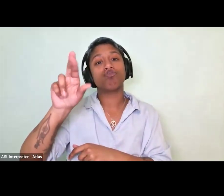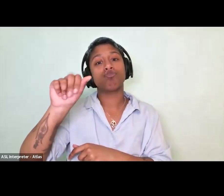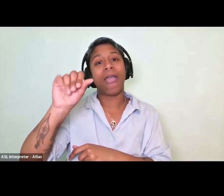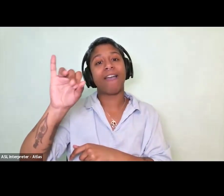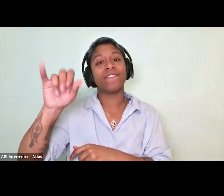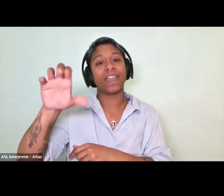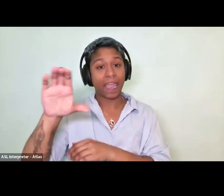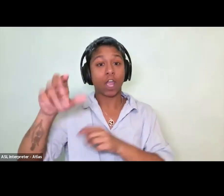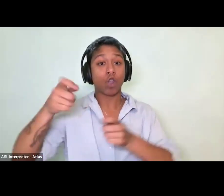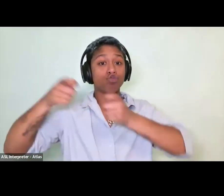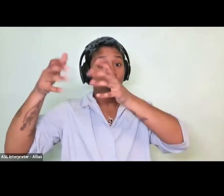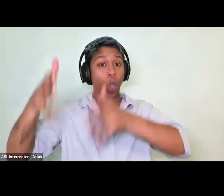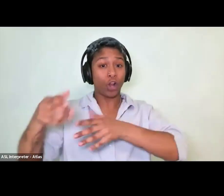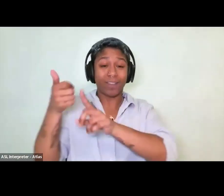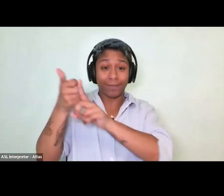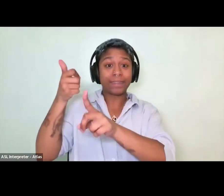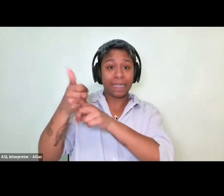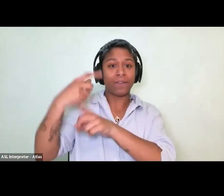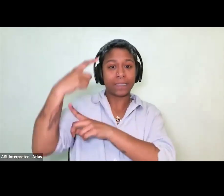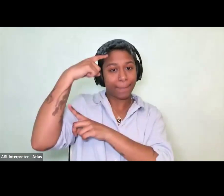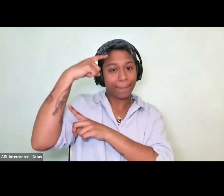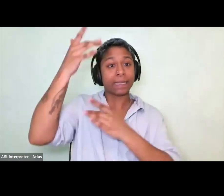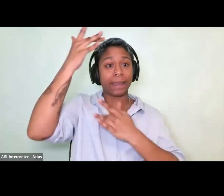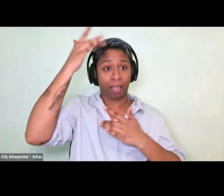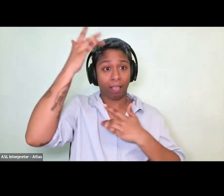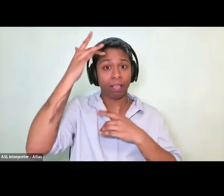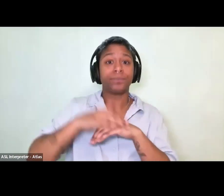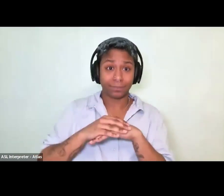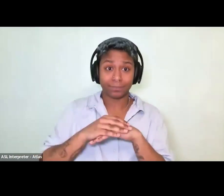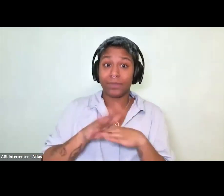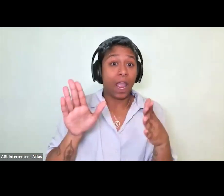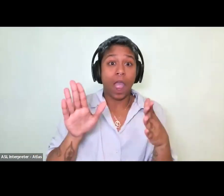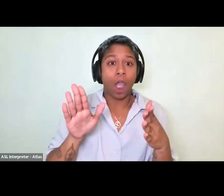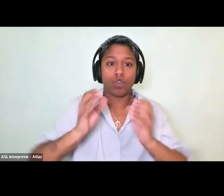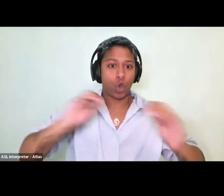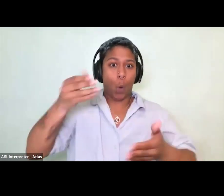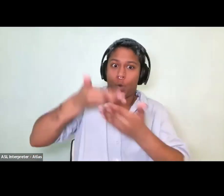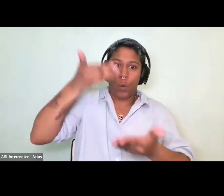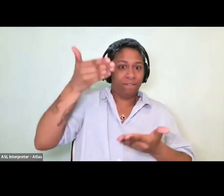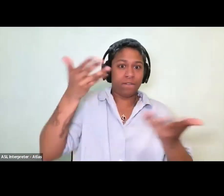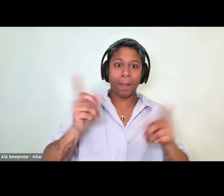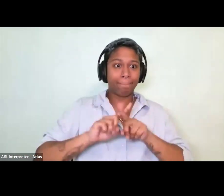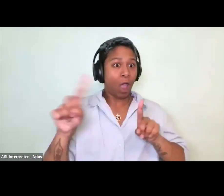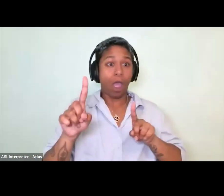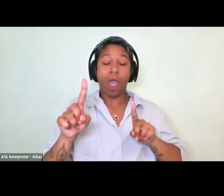that was made for whatever purposes it was made.